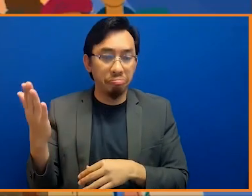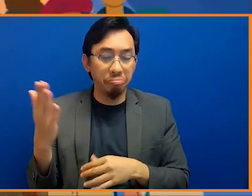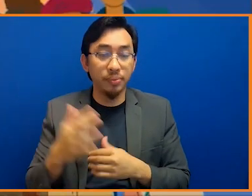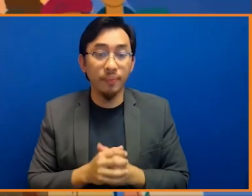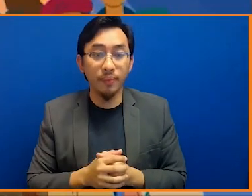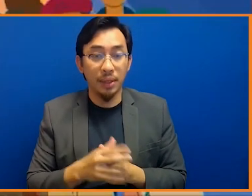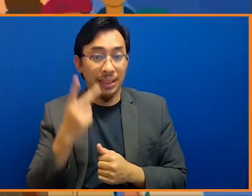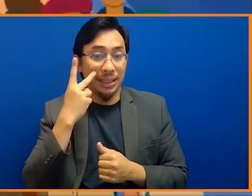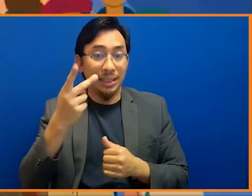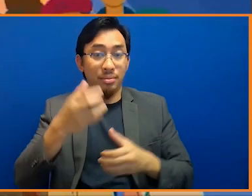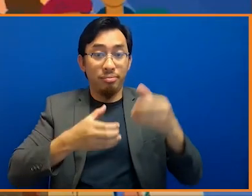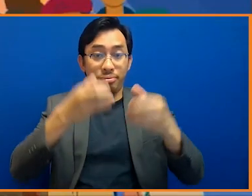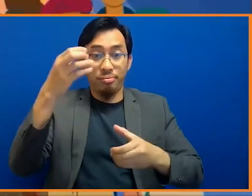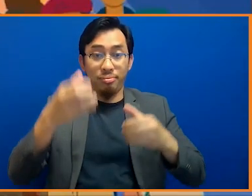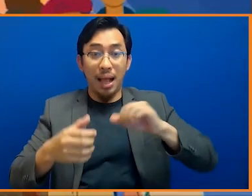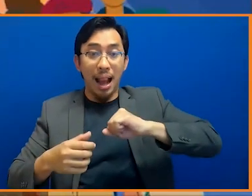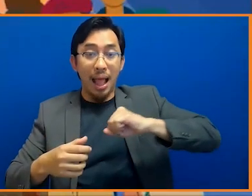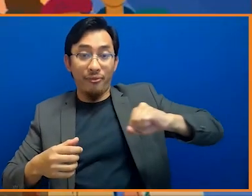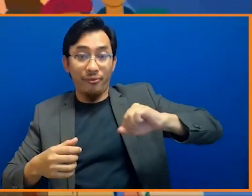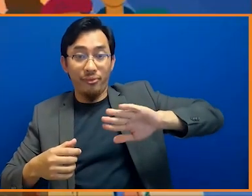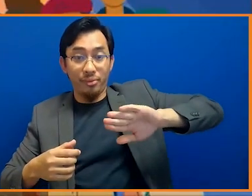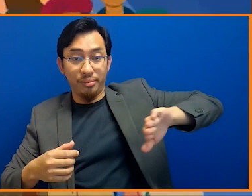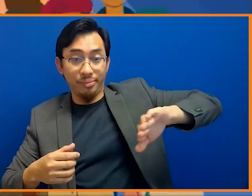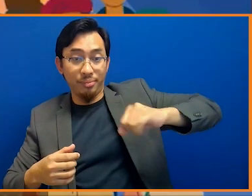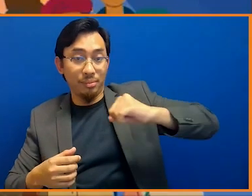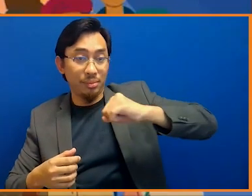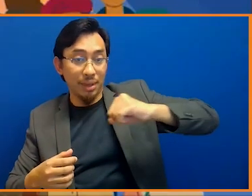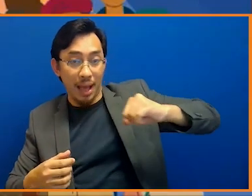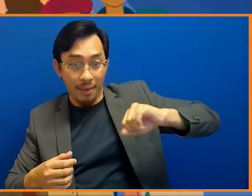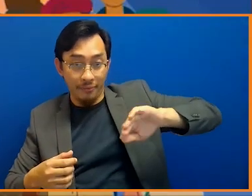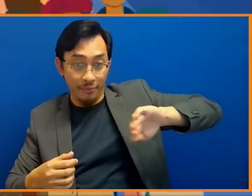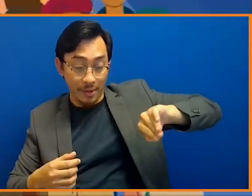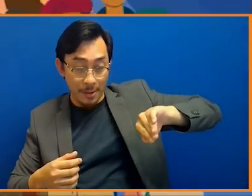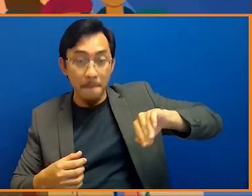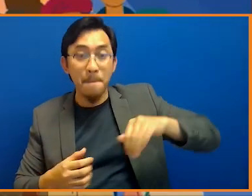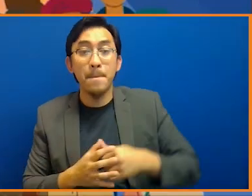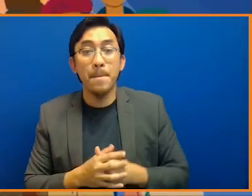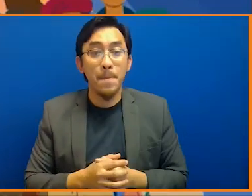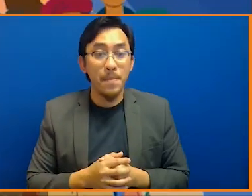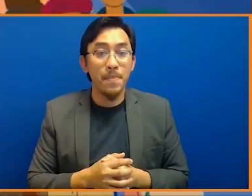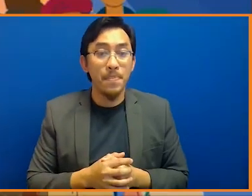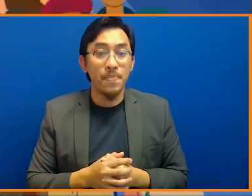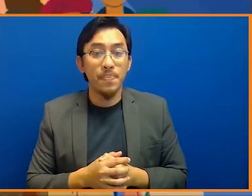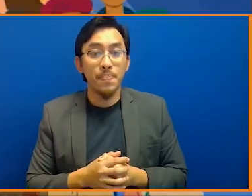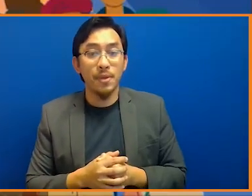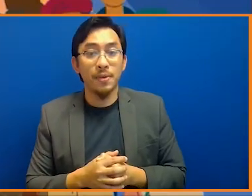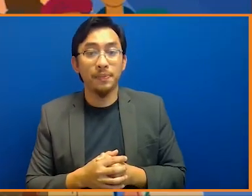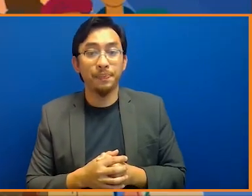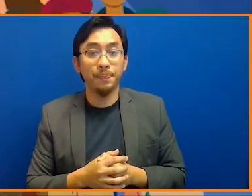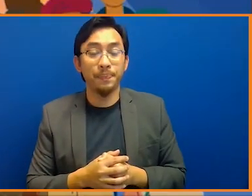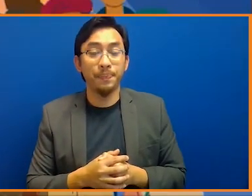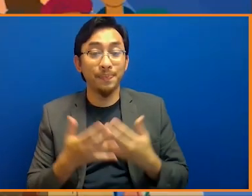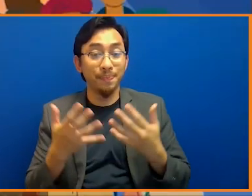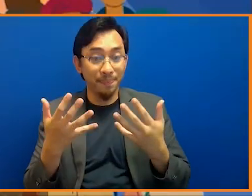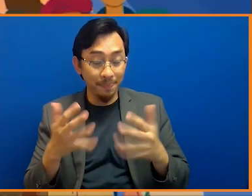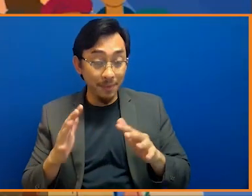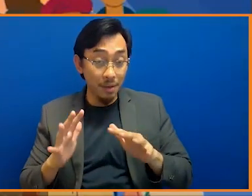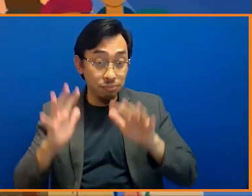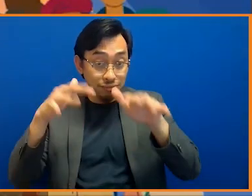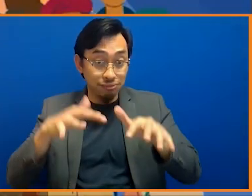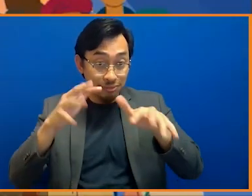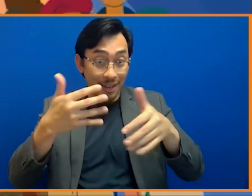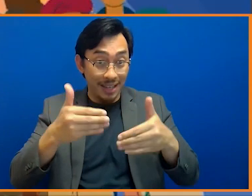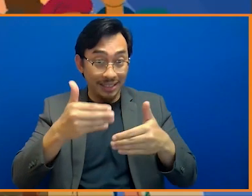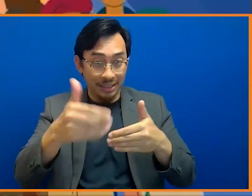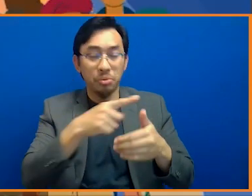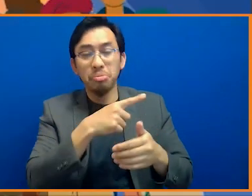can see which building will be left, will be remained after the